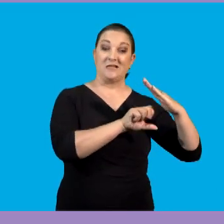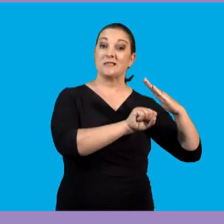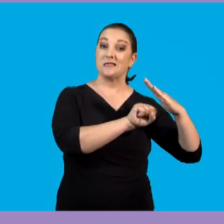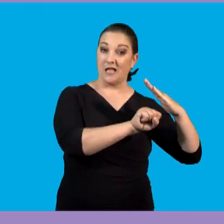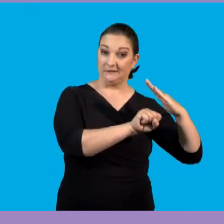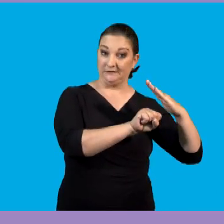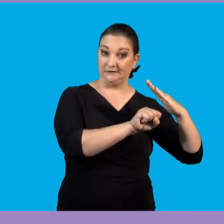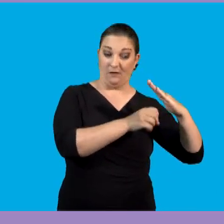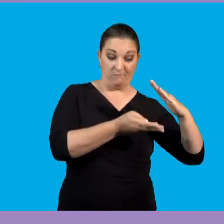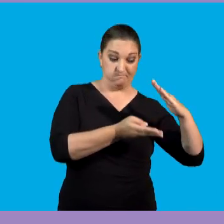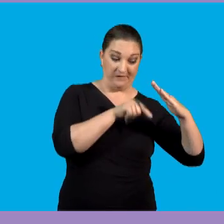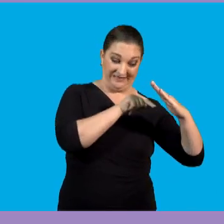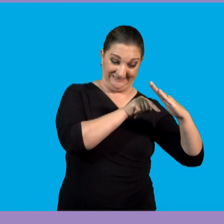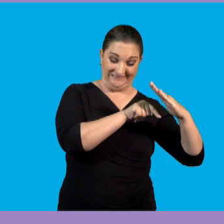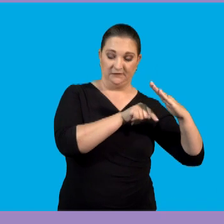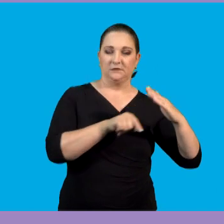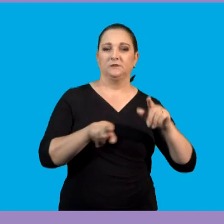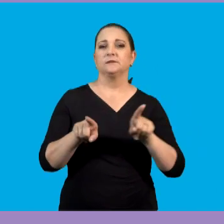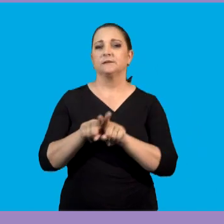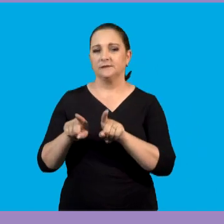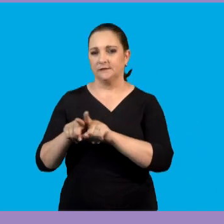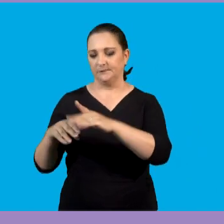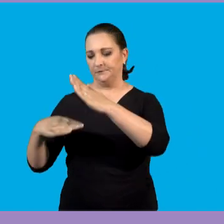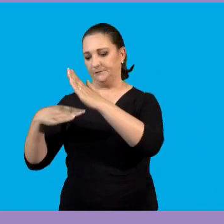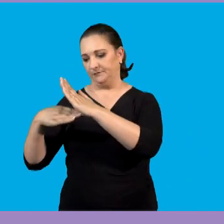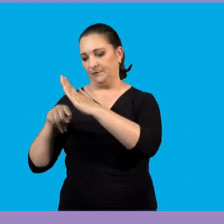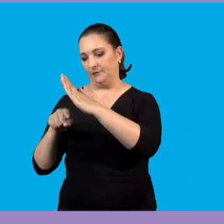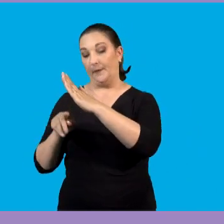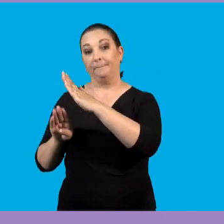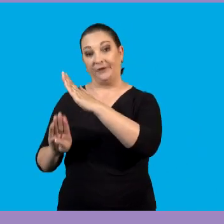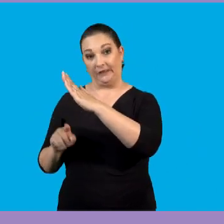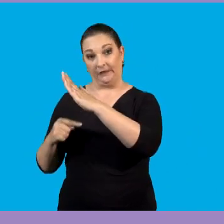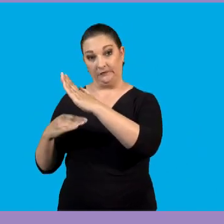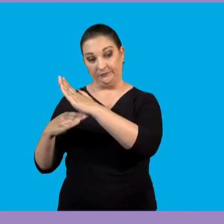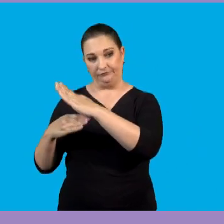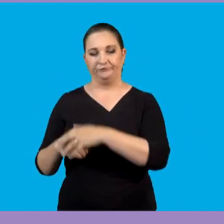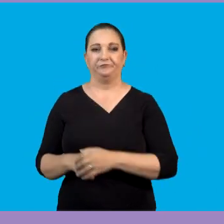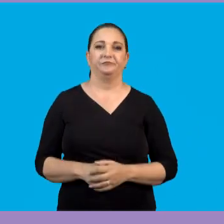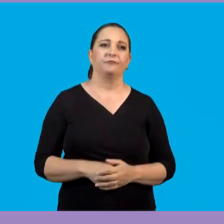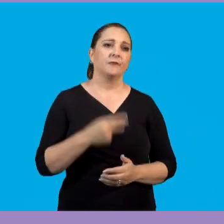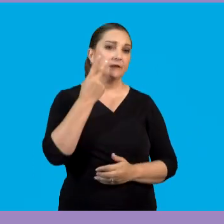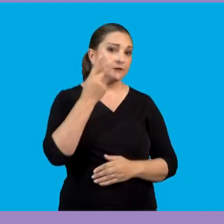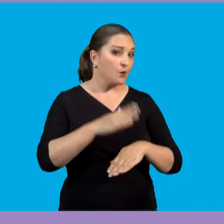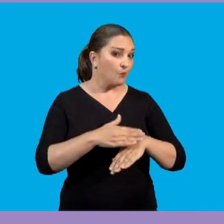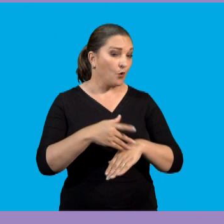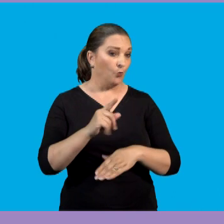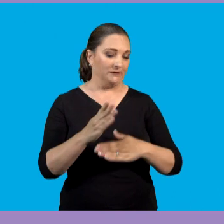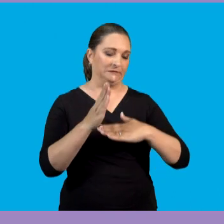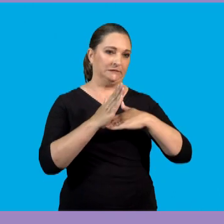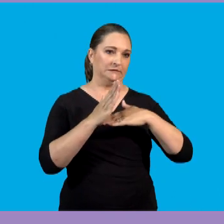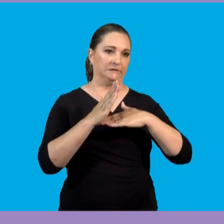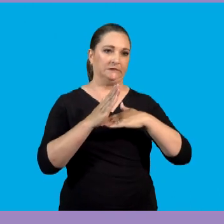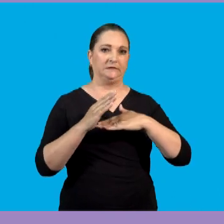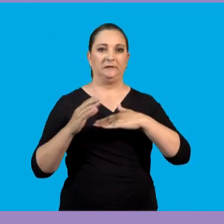which is the interior angle there in that triangle, is equal to angle B. And we can see that